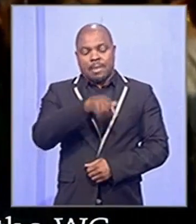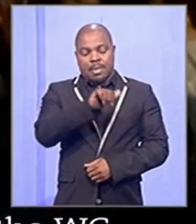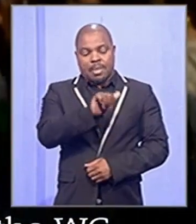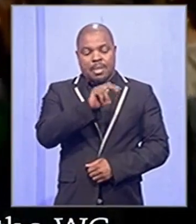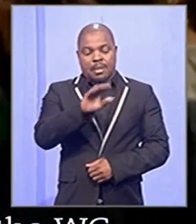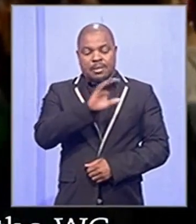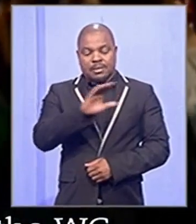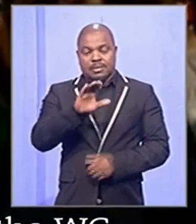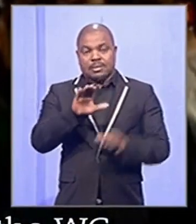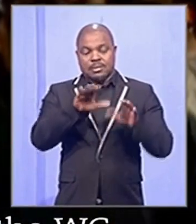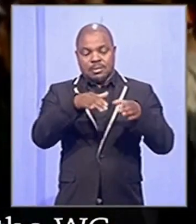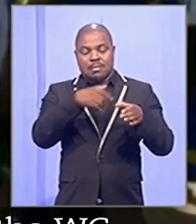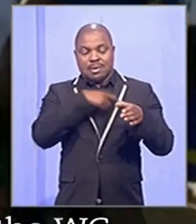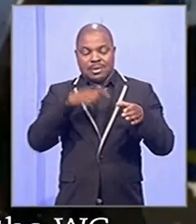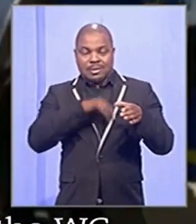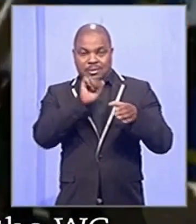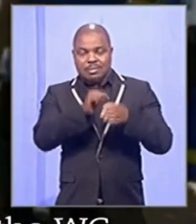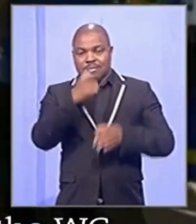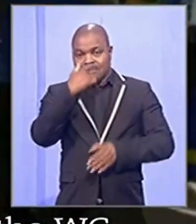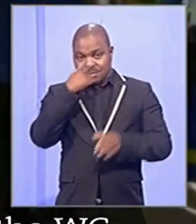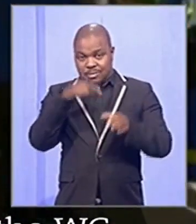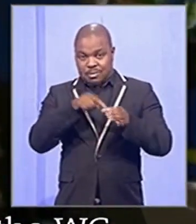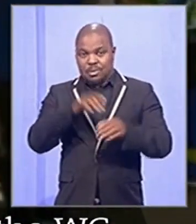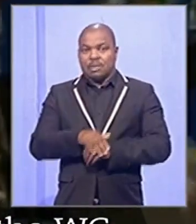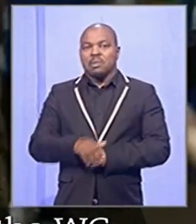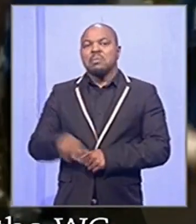and we say that is wrong.